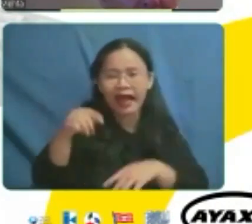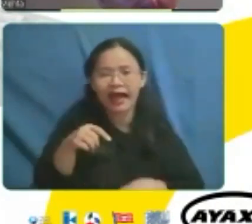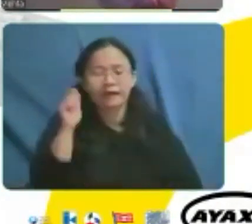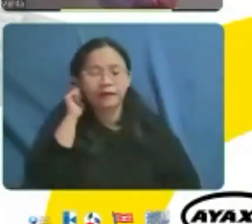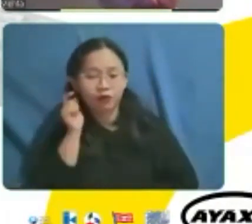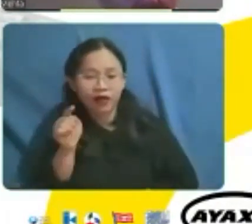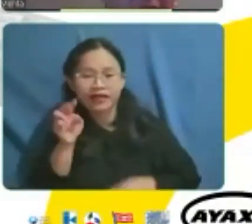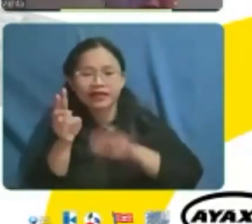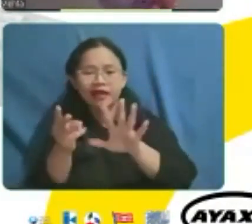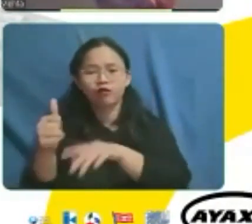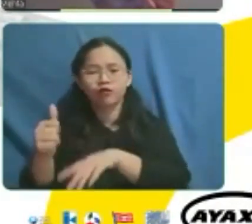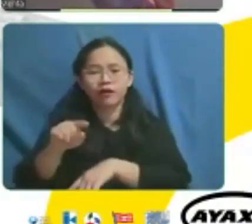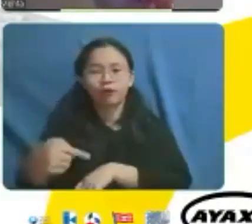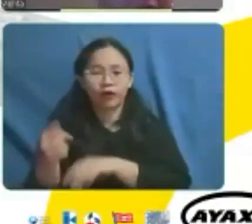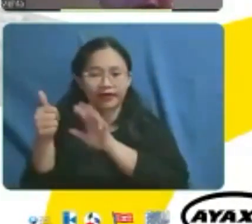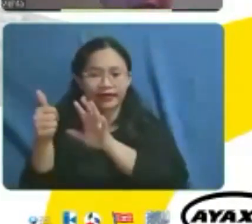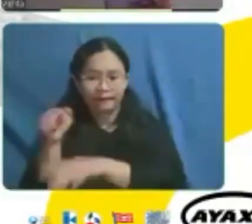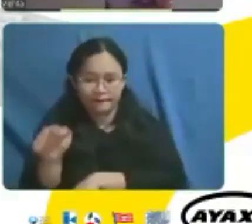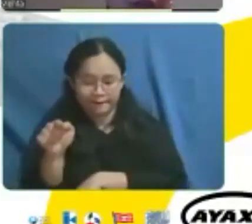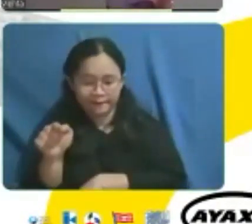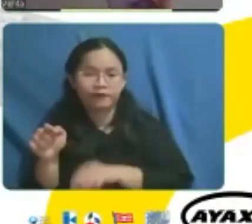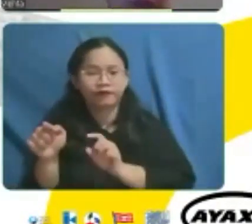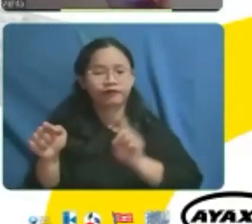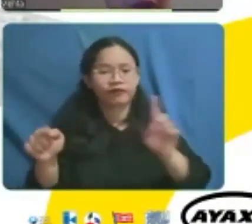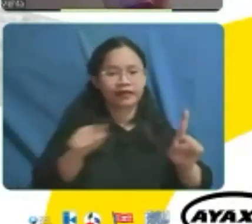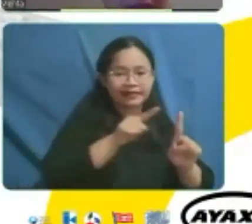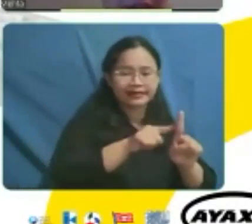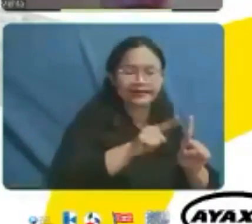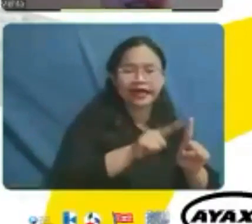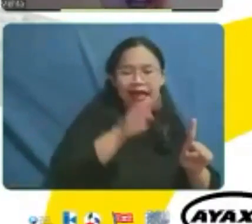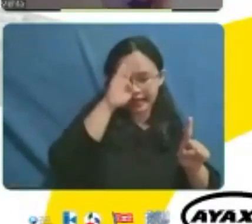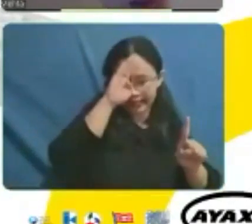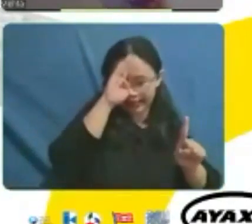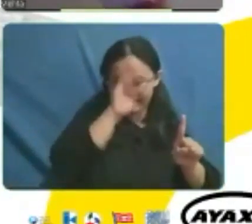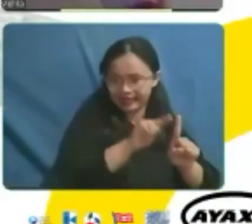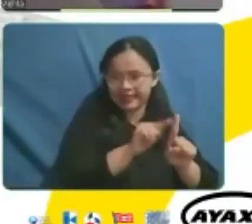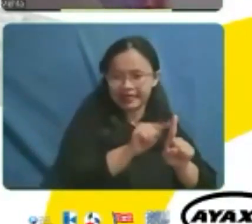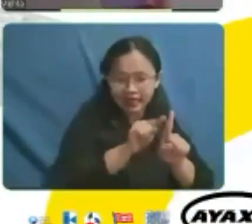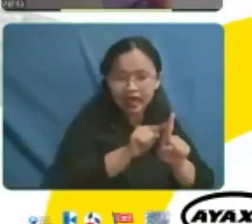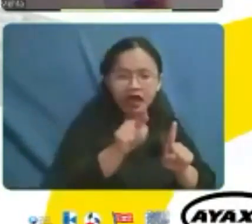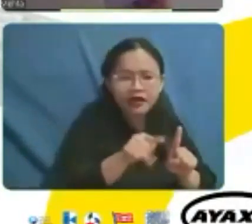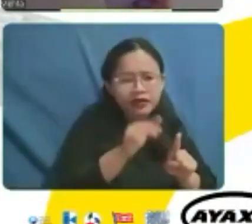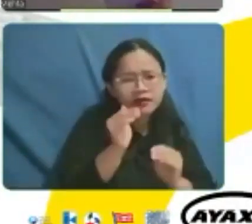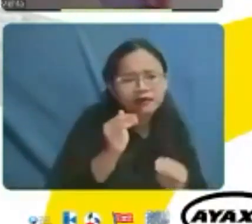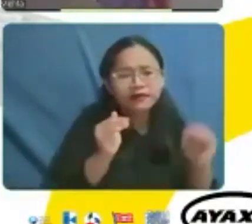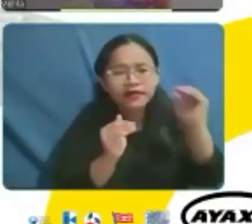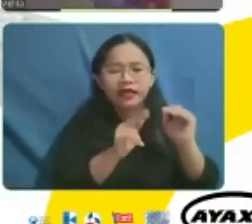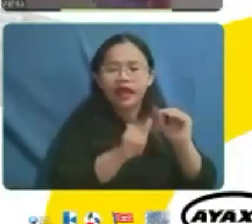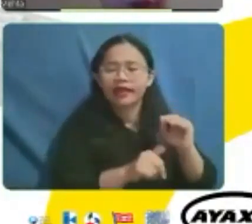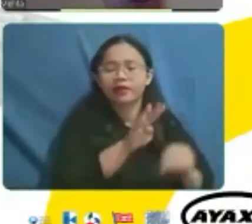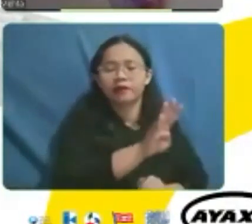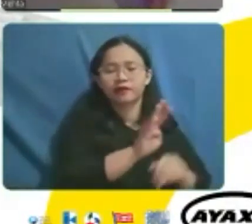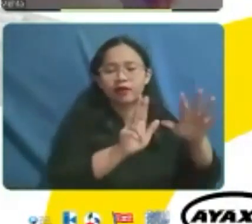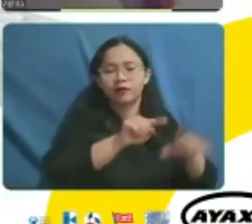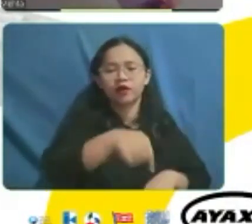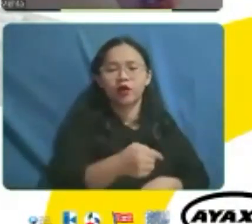the left-hand side, the different trends in their levels of exposure that they face during the early morning, you can just see what a different